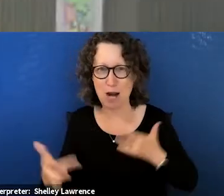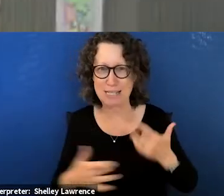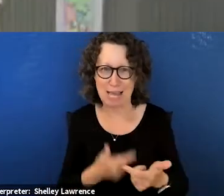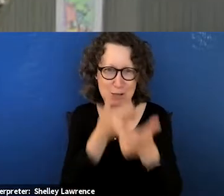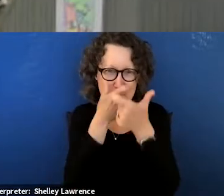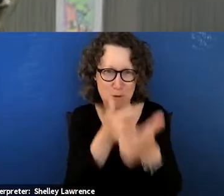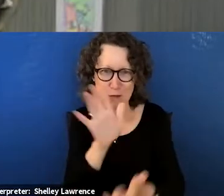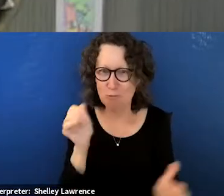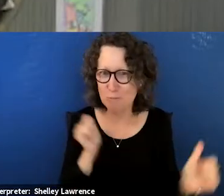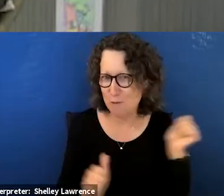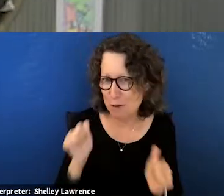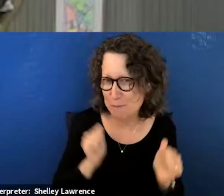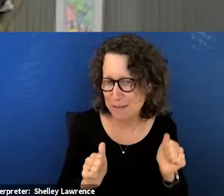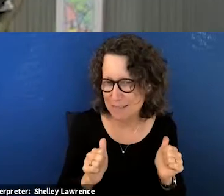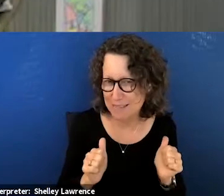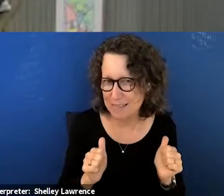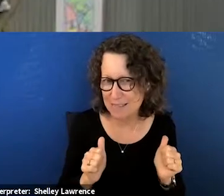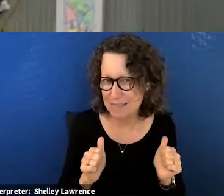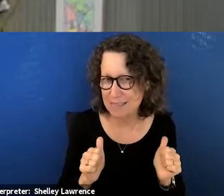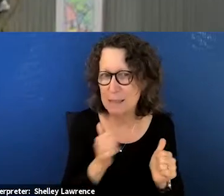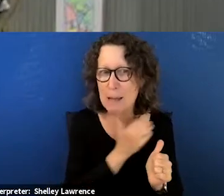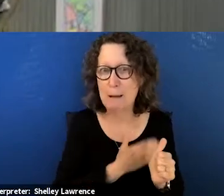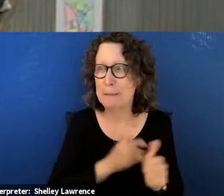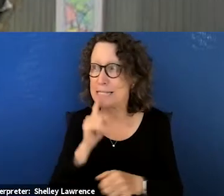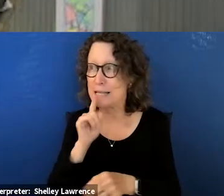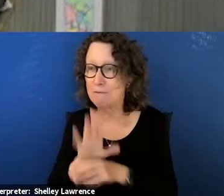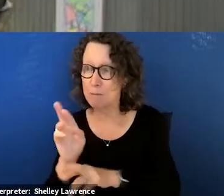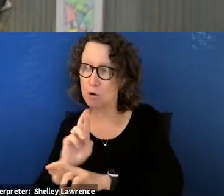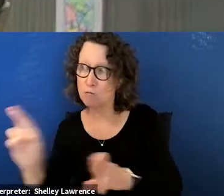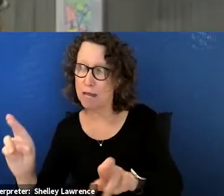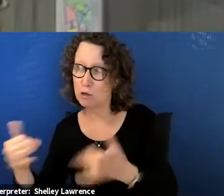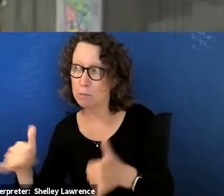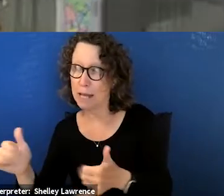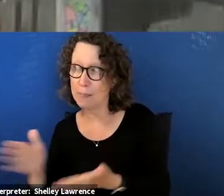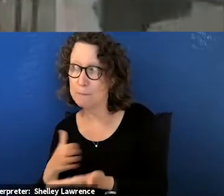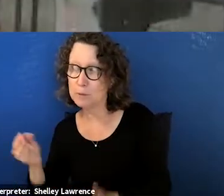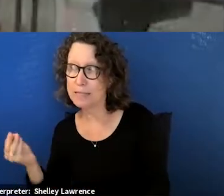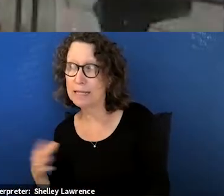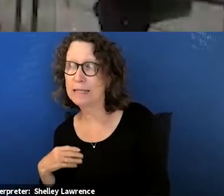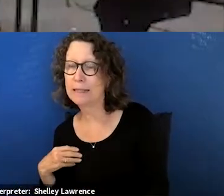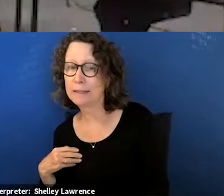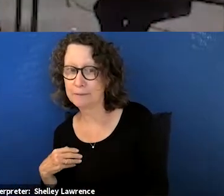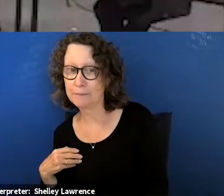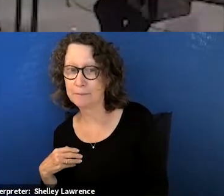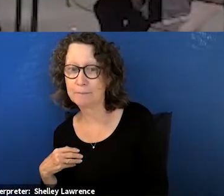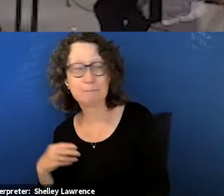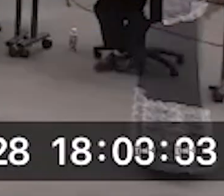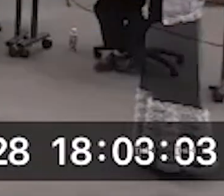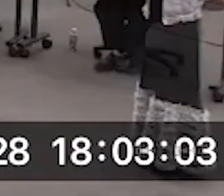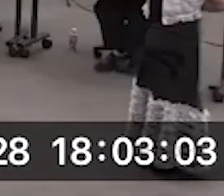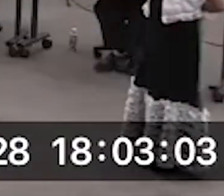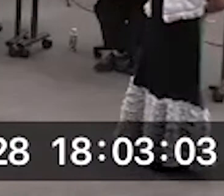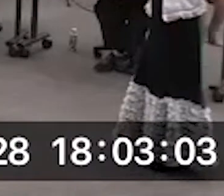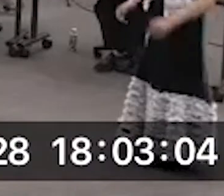see you perform. Adriana, can you please confirm you're ready to play the music? We are ready.